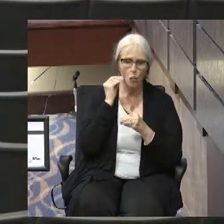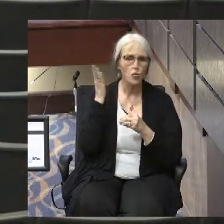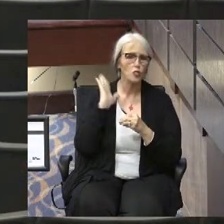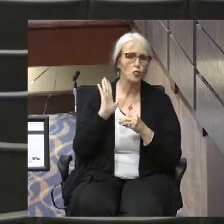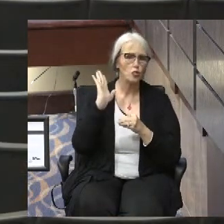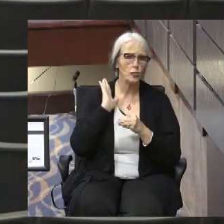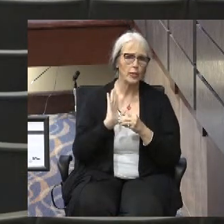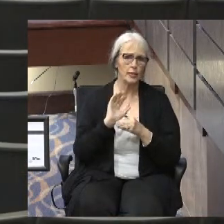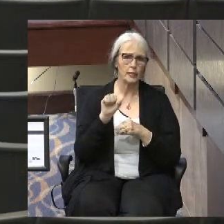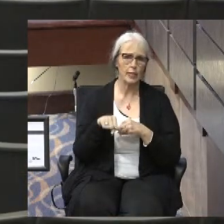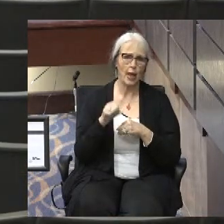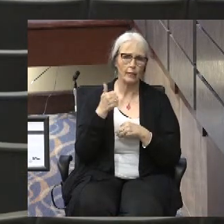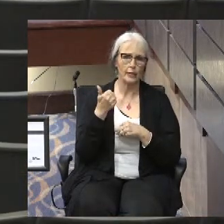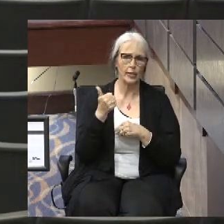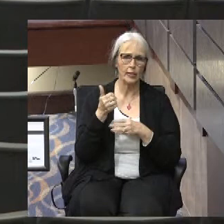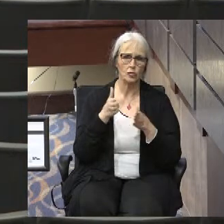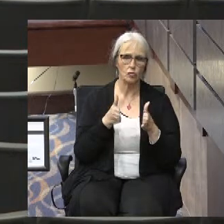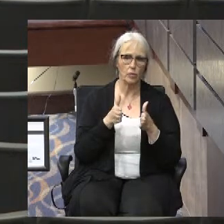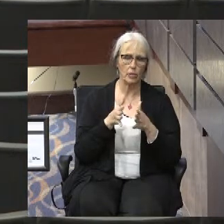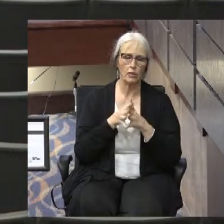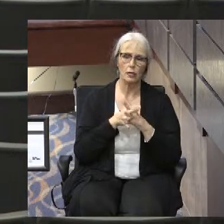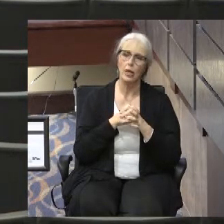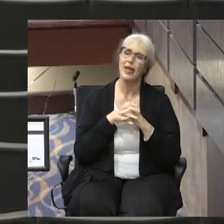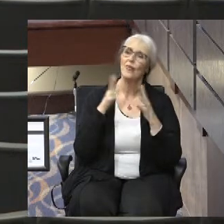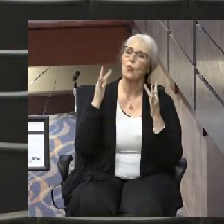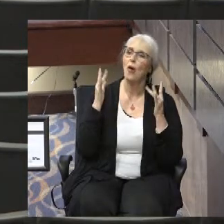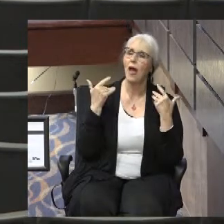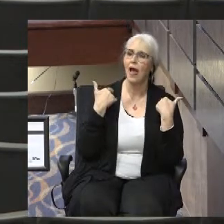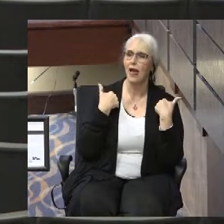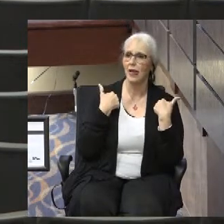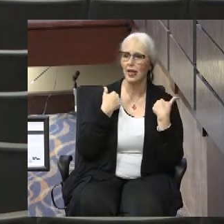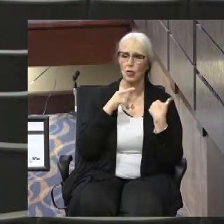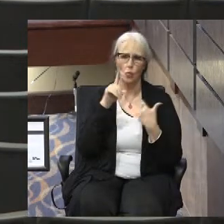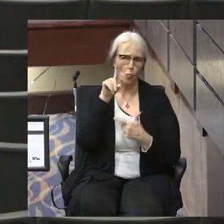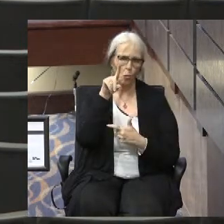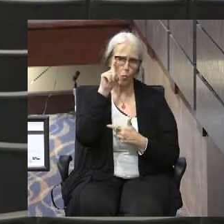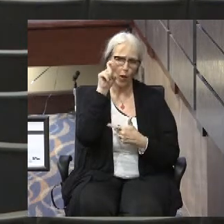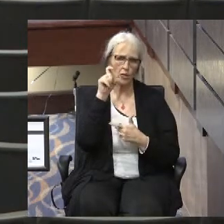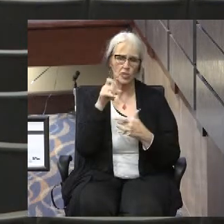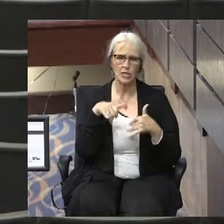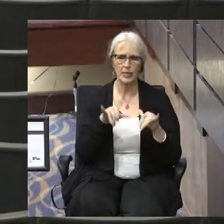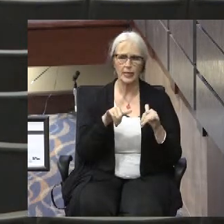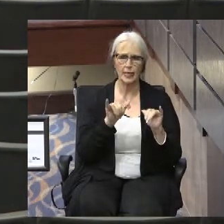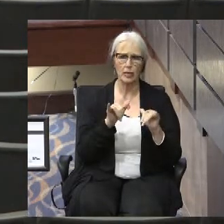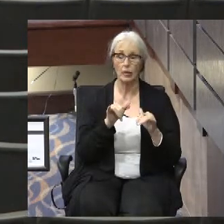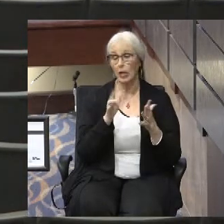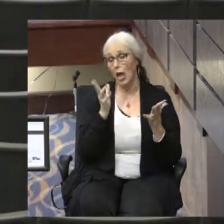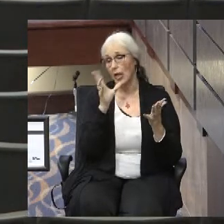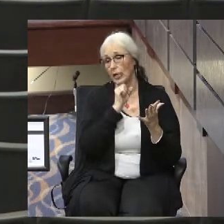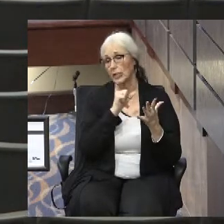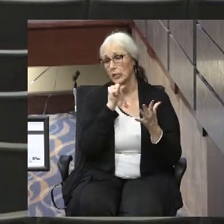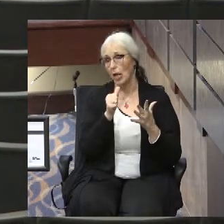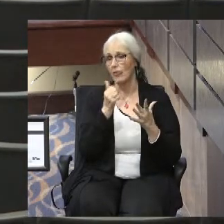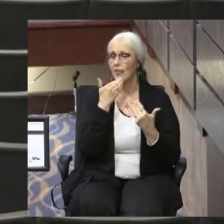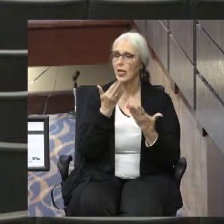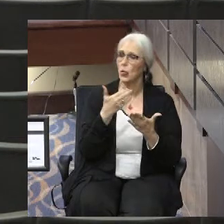South 10th Street. That's why I had a question in my mind if they were still there, but apparently not. So thank you anyway.